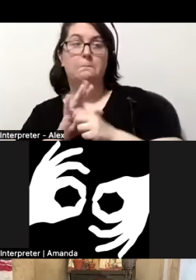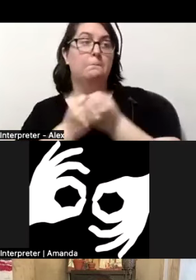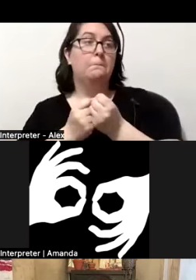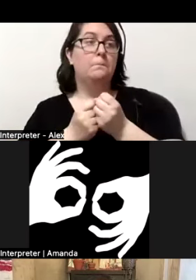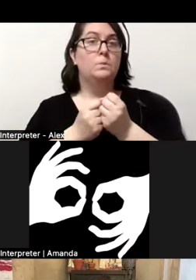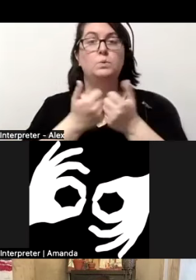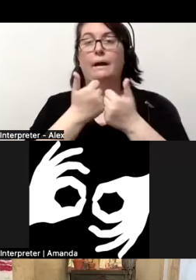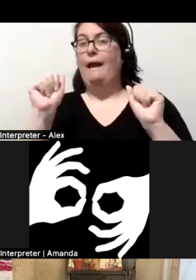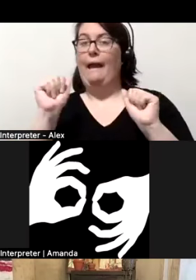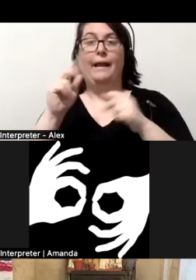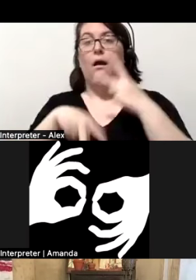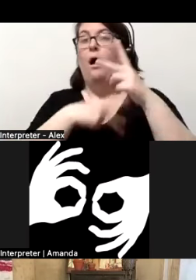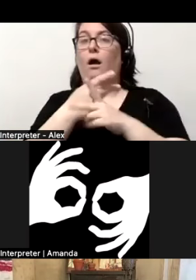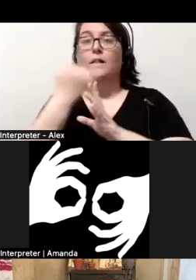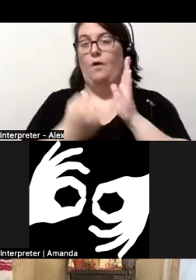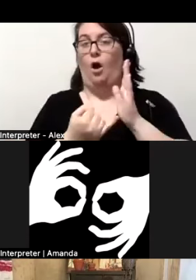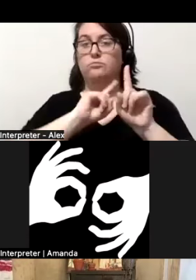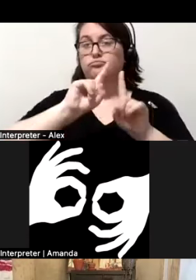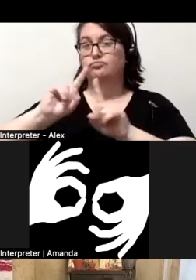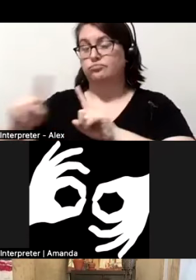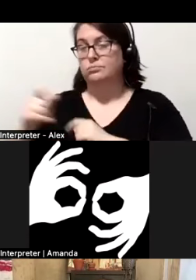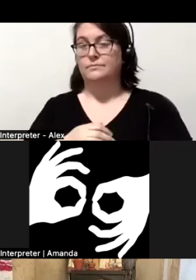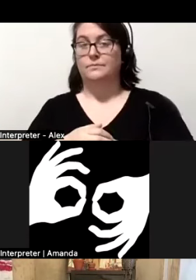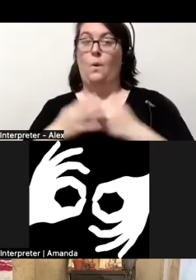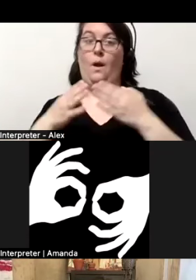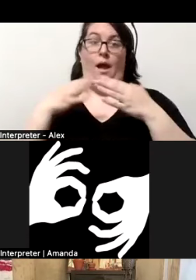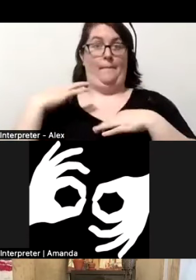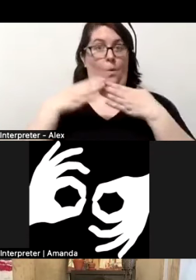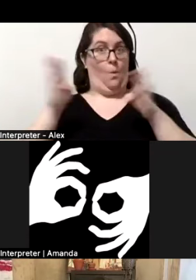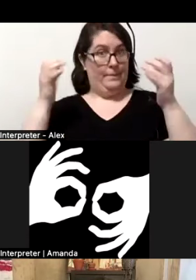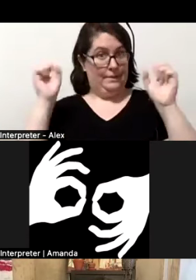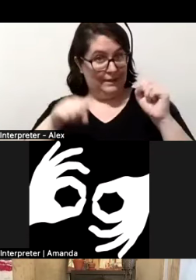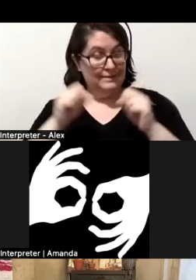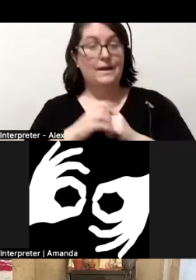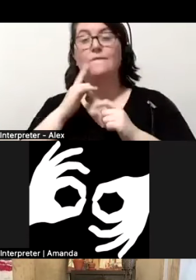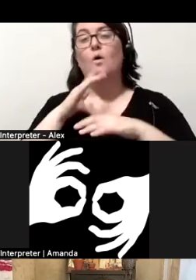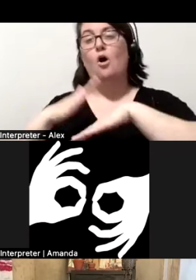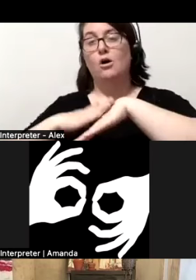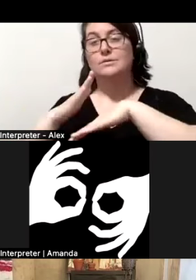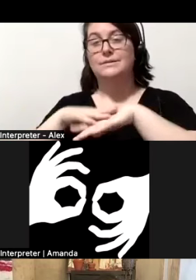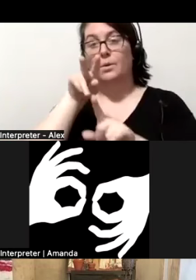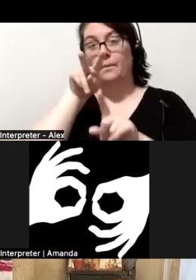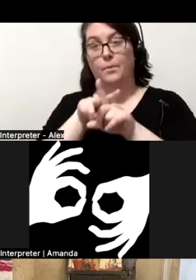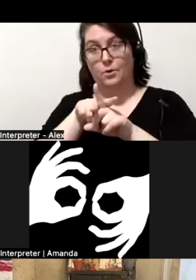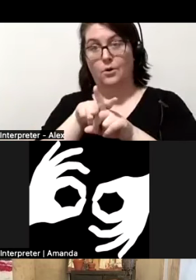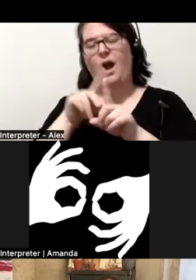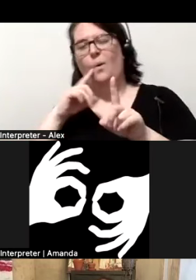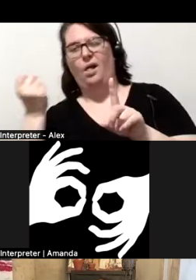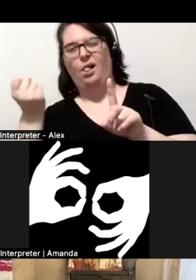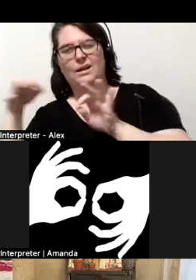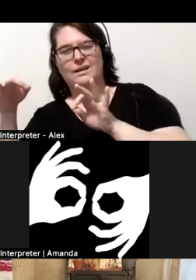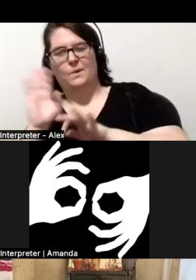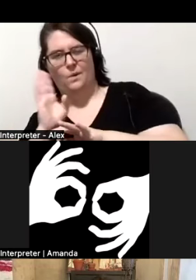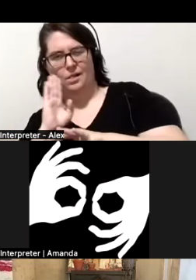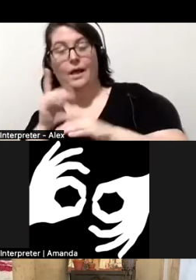disciplines. As you know, applications are now open. The deadline to book a consultation, which I'll talk about in a moment,